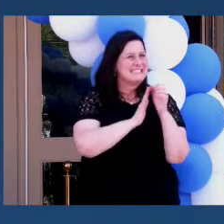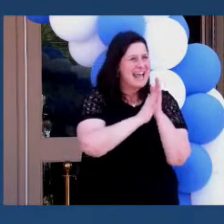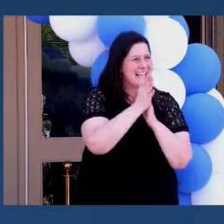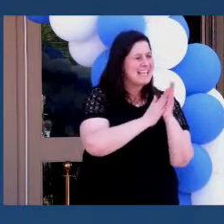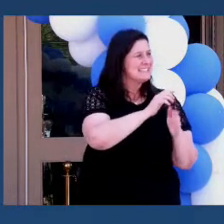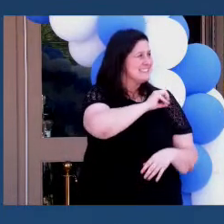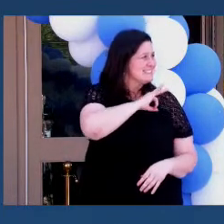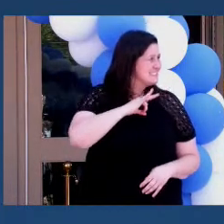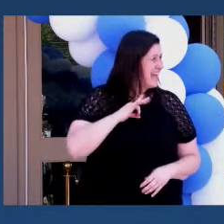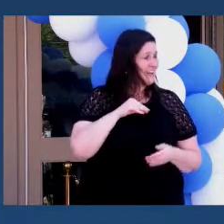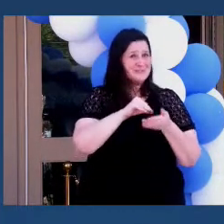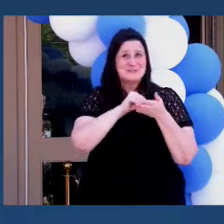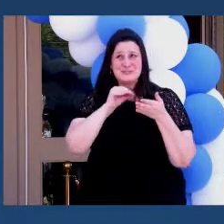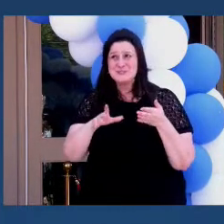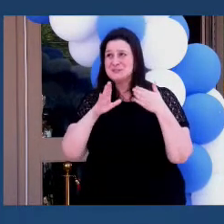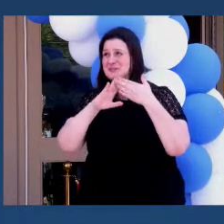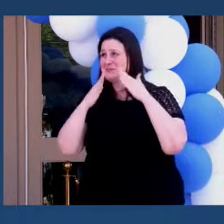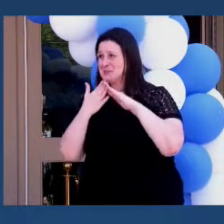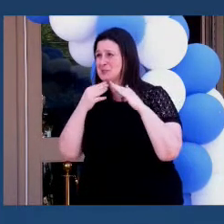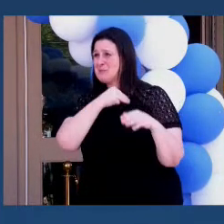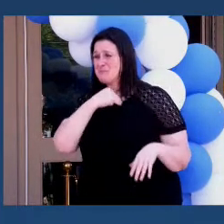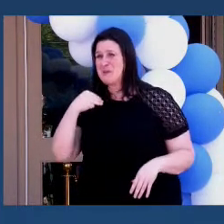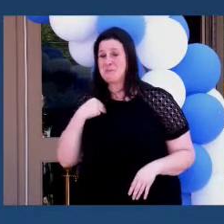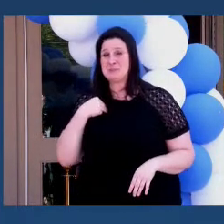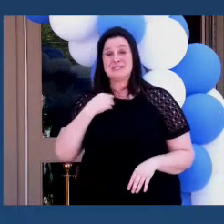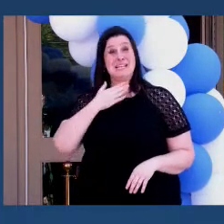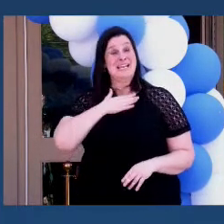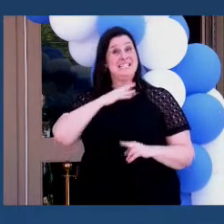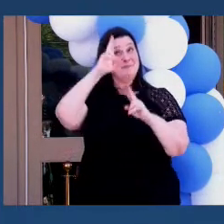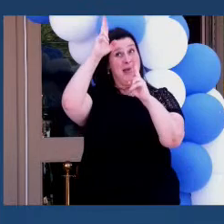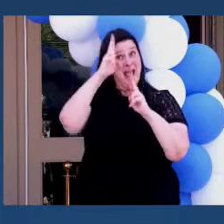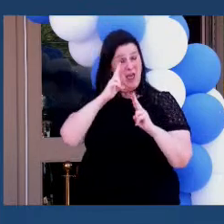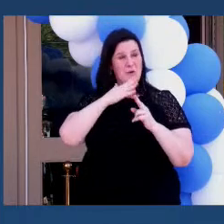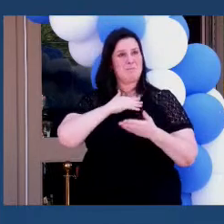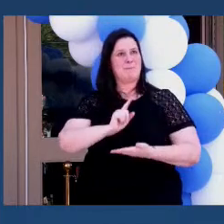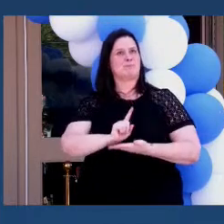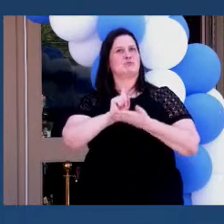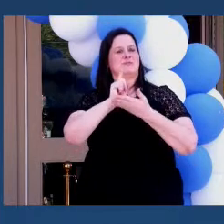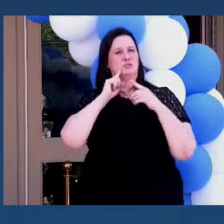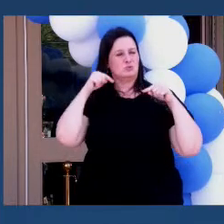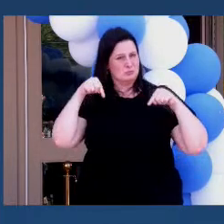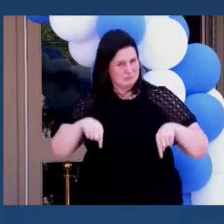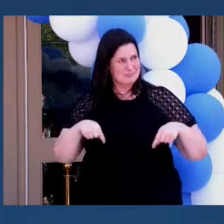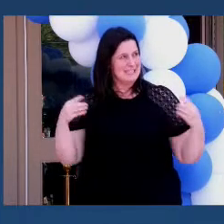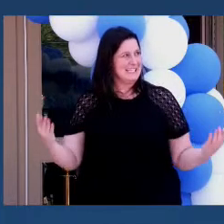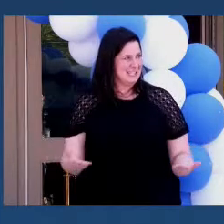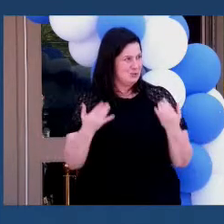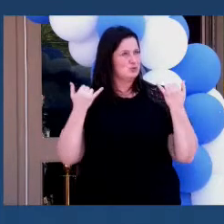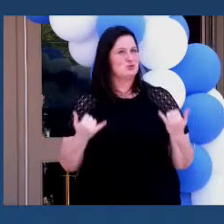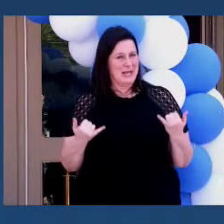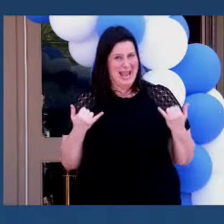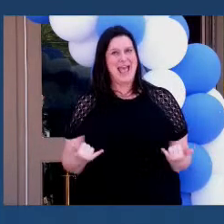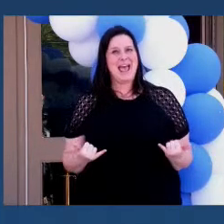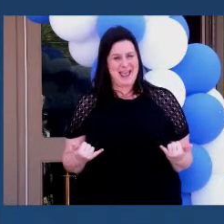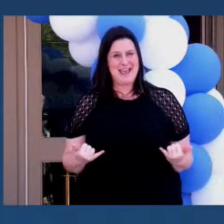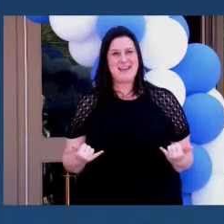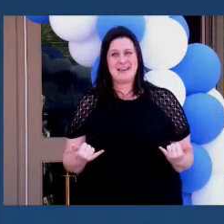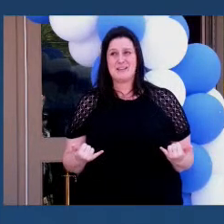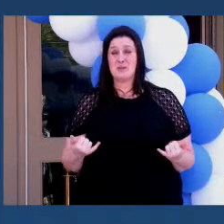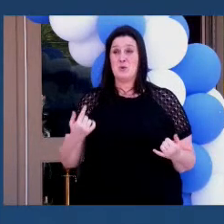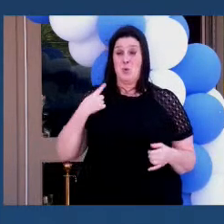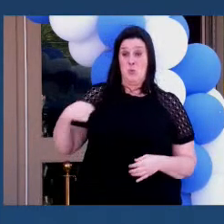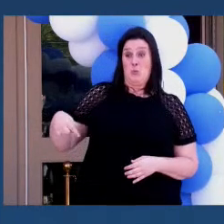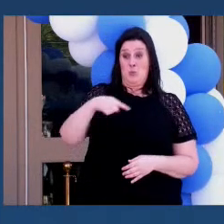and community members. It is both an honor and a privilege to stand before you today as me and